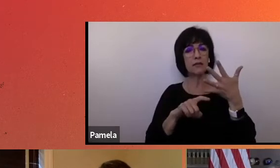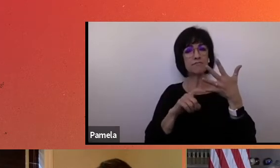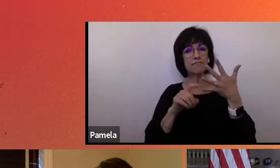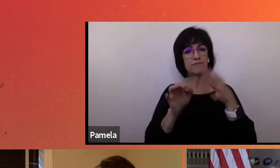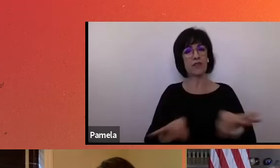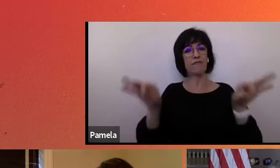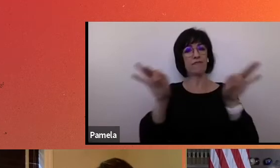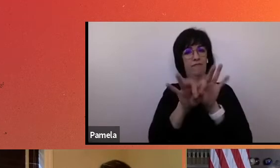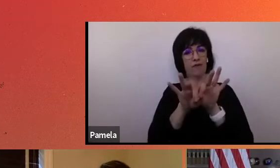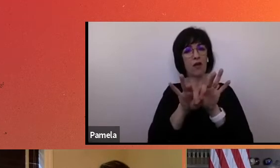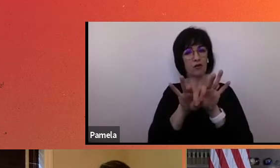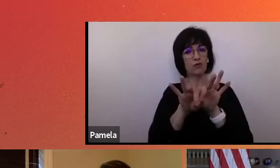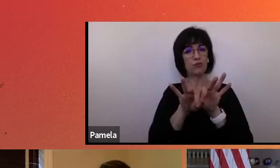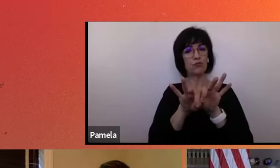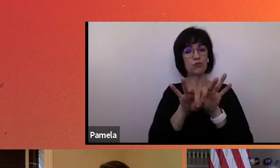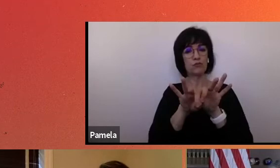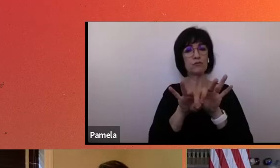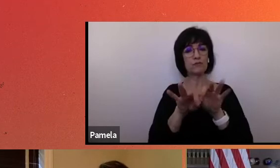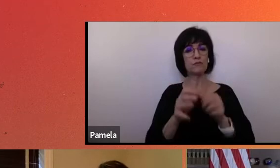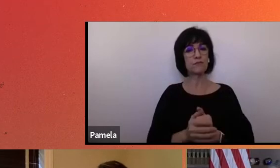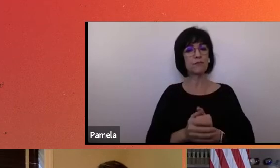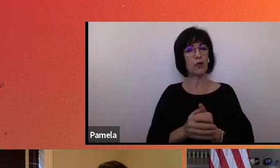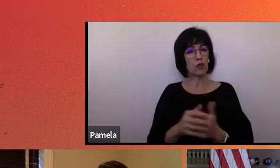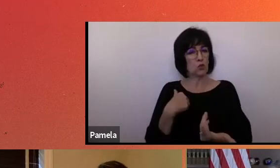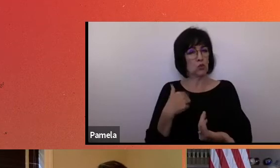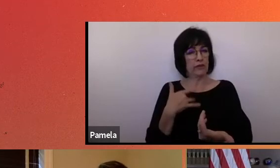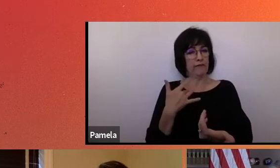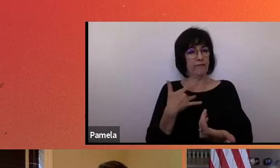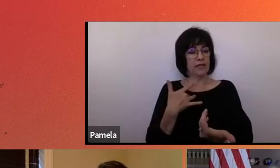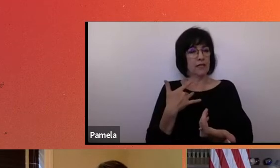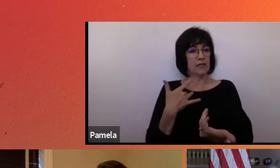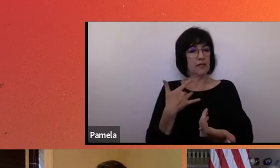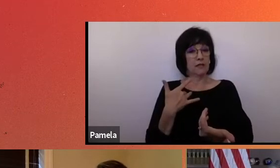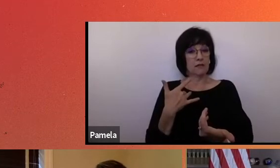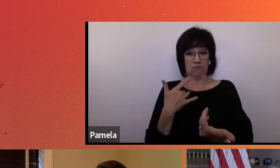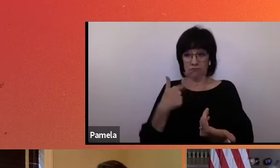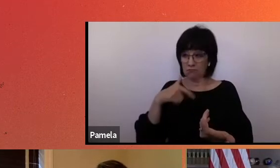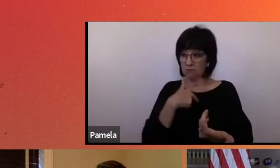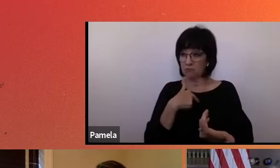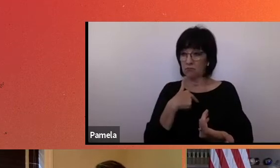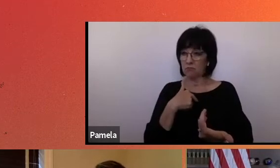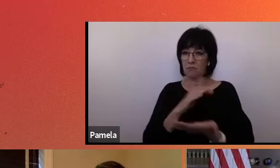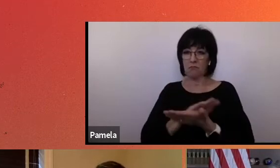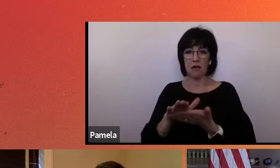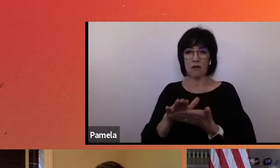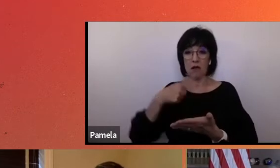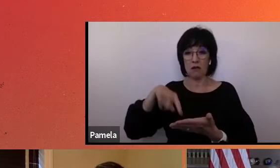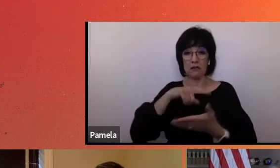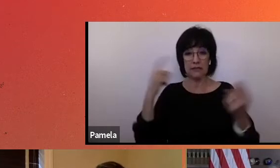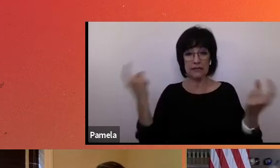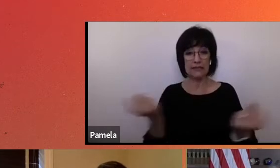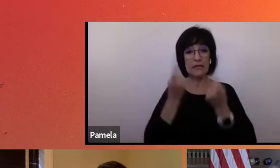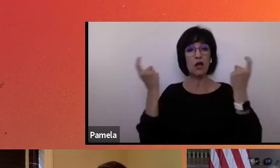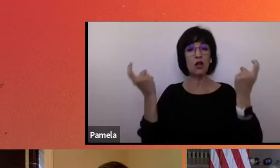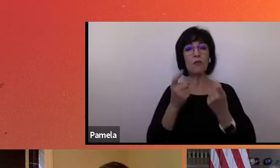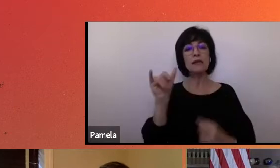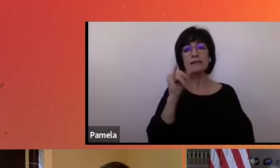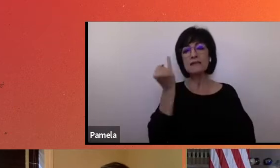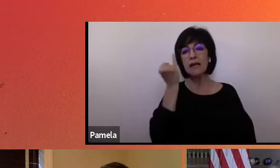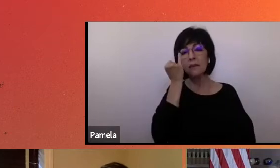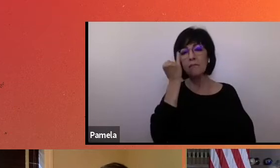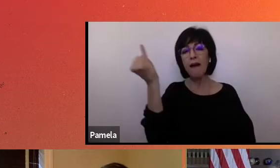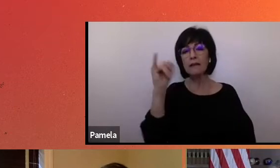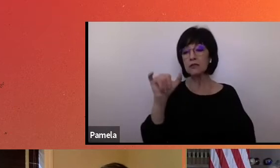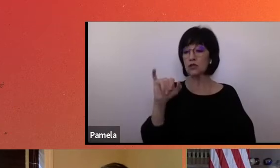to celebrate Juneteenth and we continue it for a fortnight into celebrating Independence Day. That's quite an opportunity